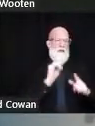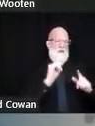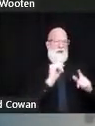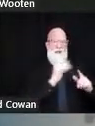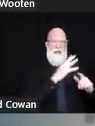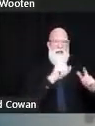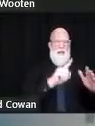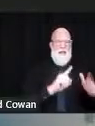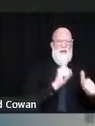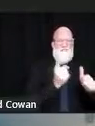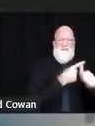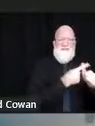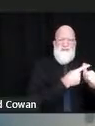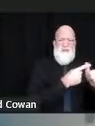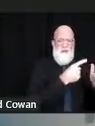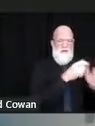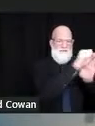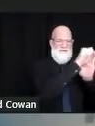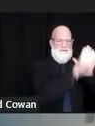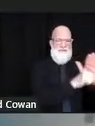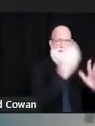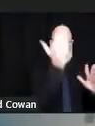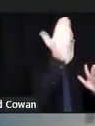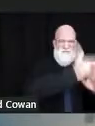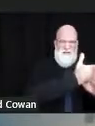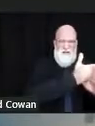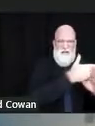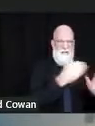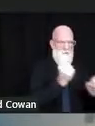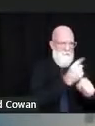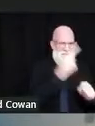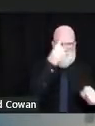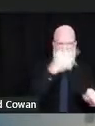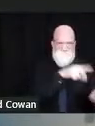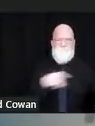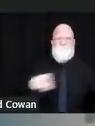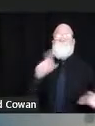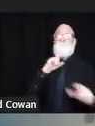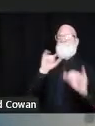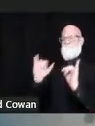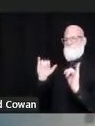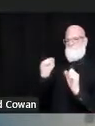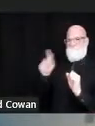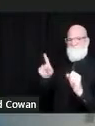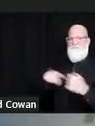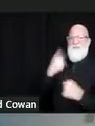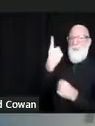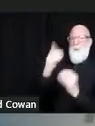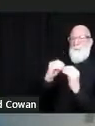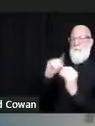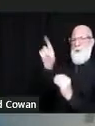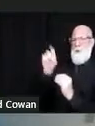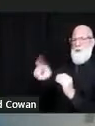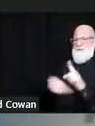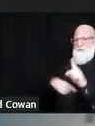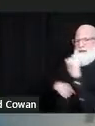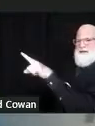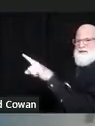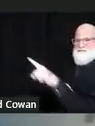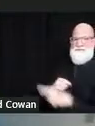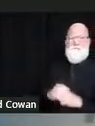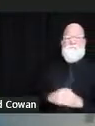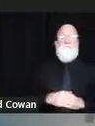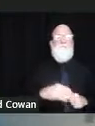sense on that front right yeah I just had one more really quick um the nation had something uh published I think it was Friday sort of talking